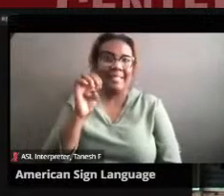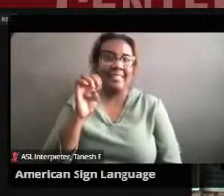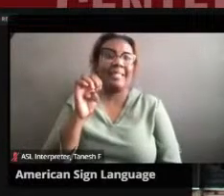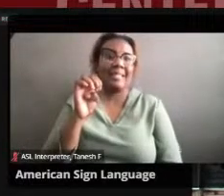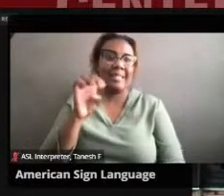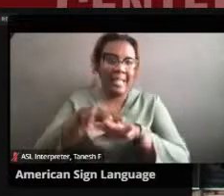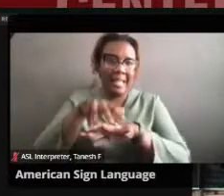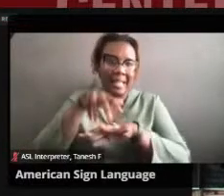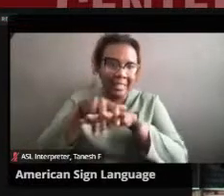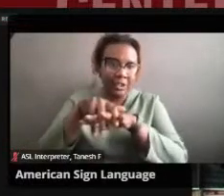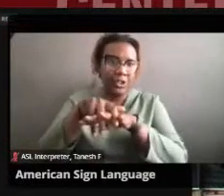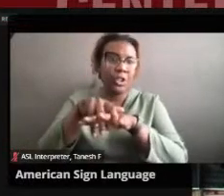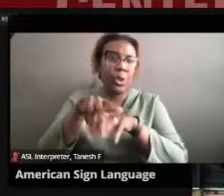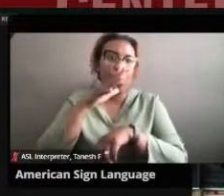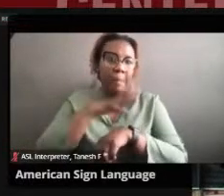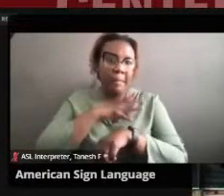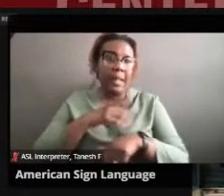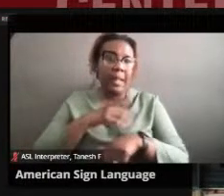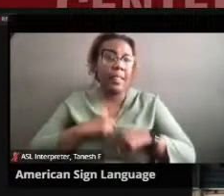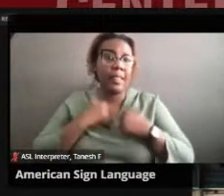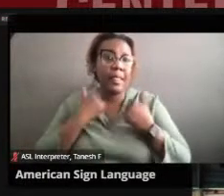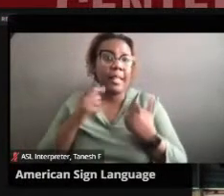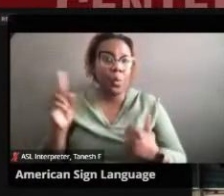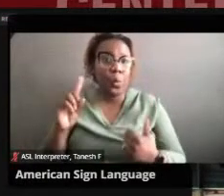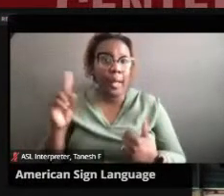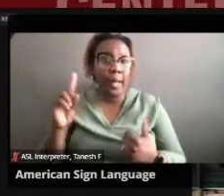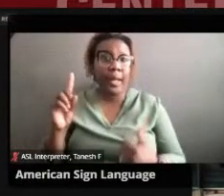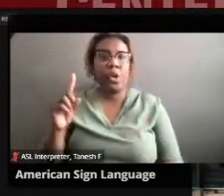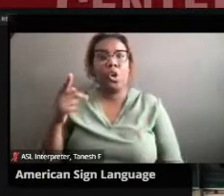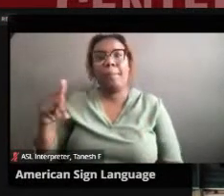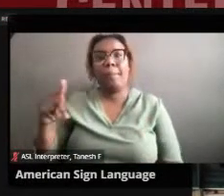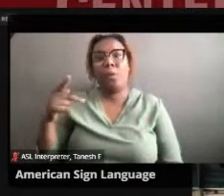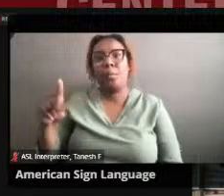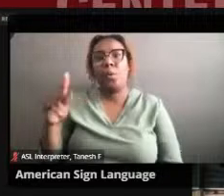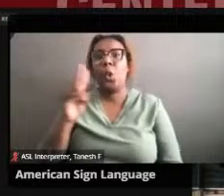living in the purple Twin Cities, and